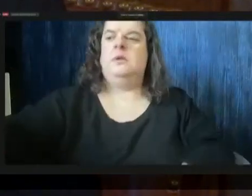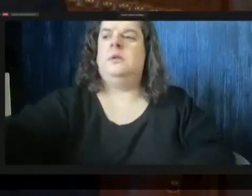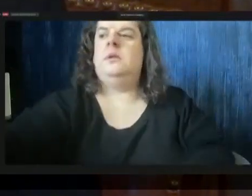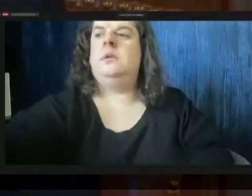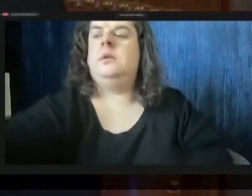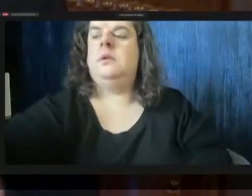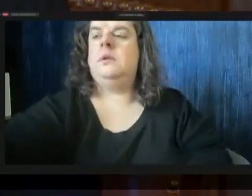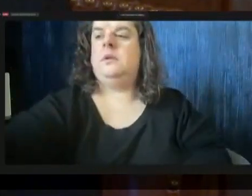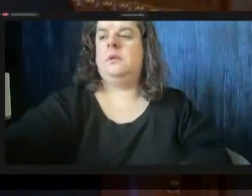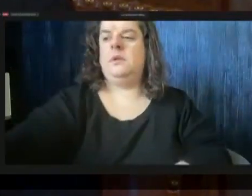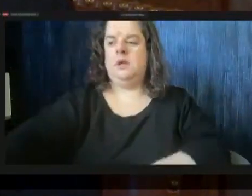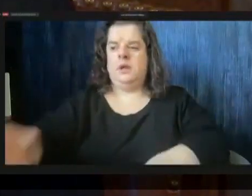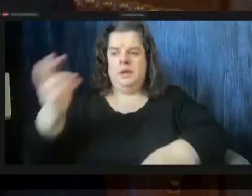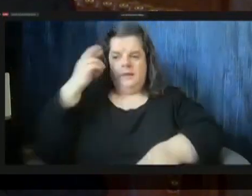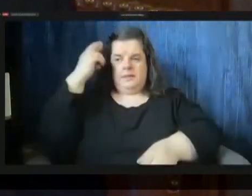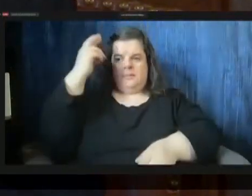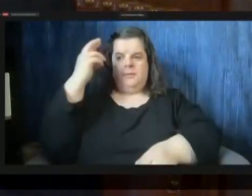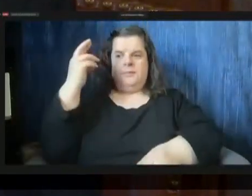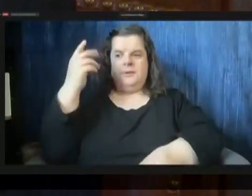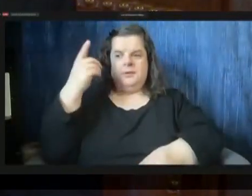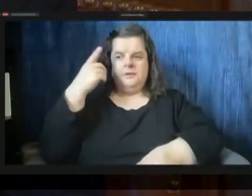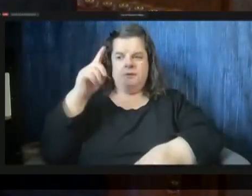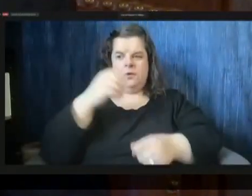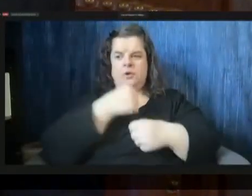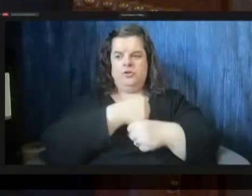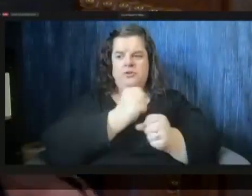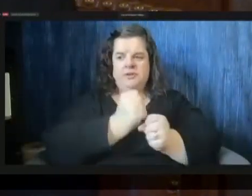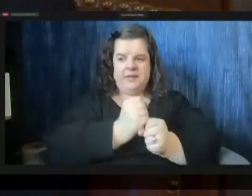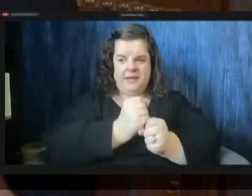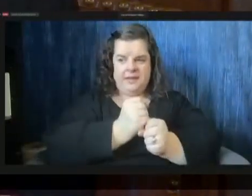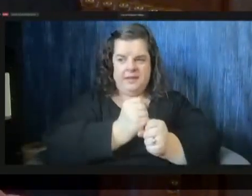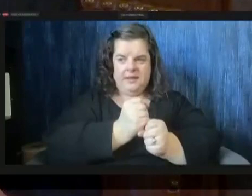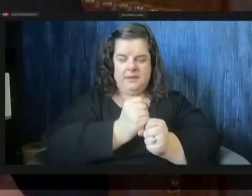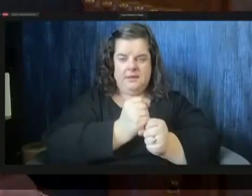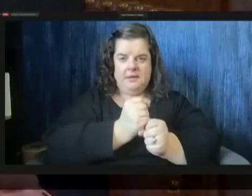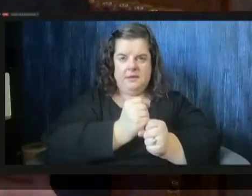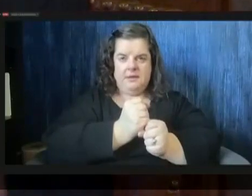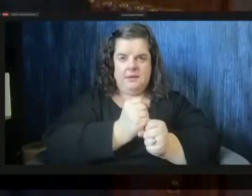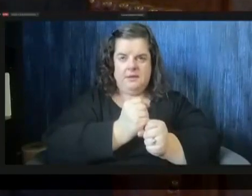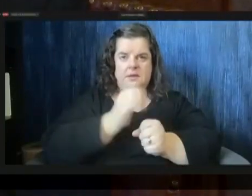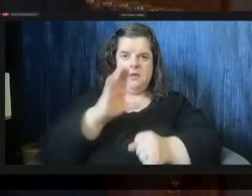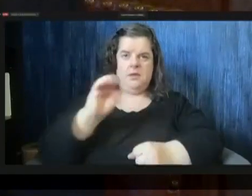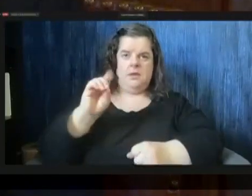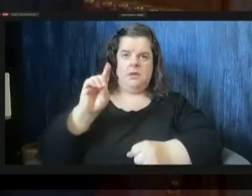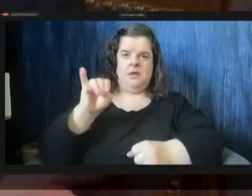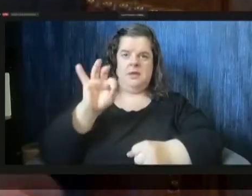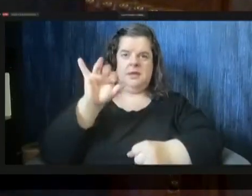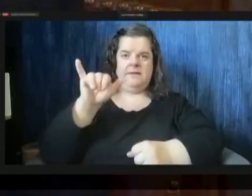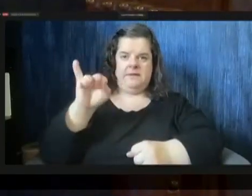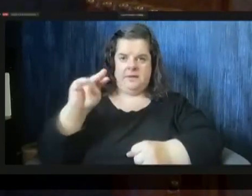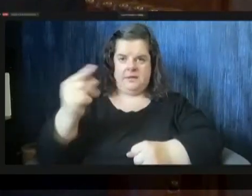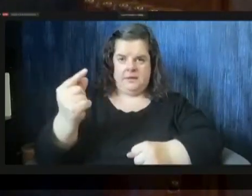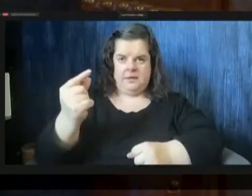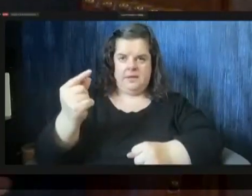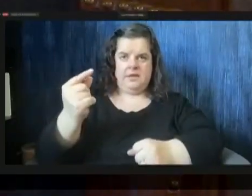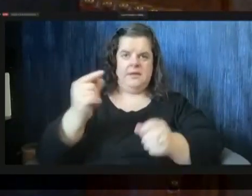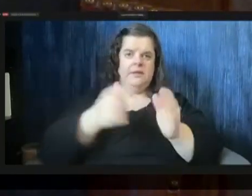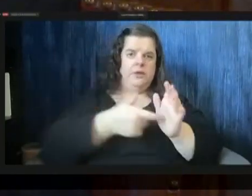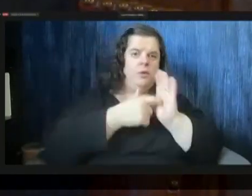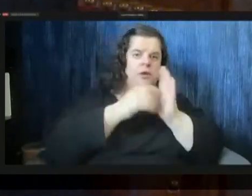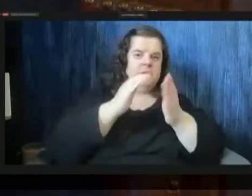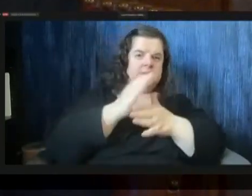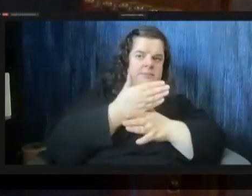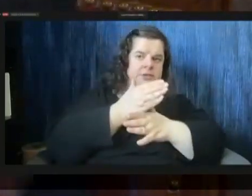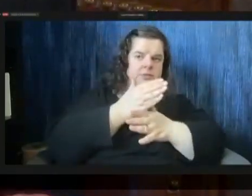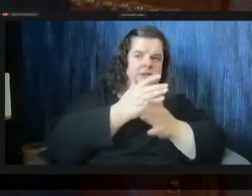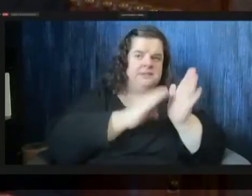the purpose for creating it and sort of codifying the requirements between developers and neighborhoods,